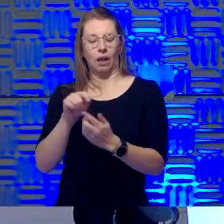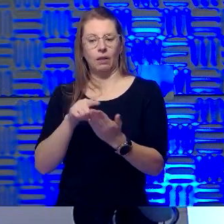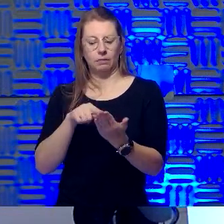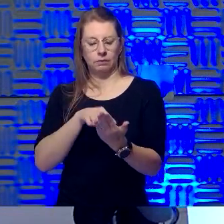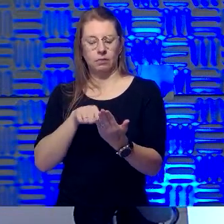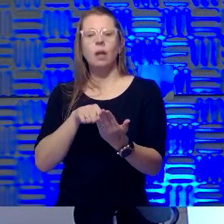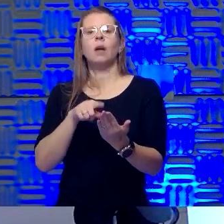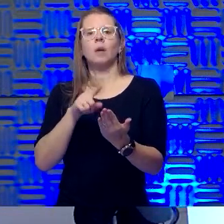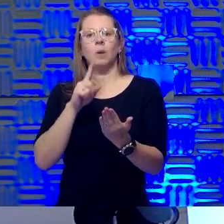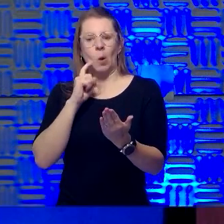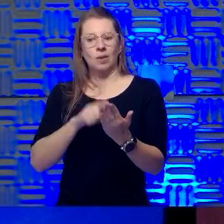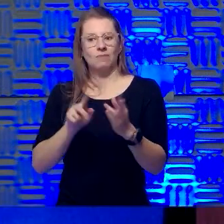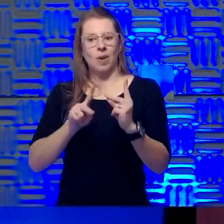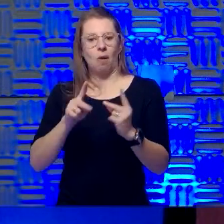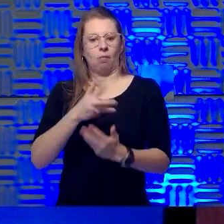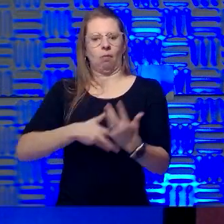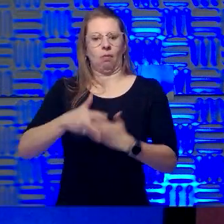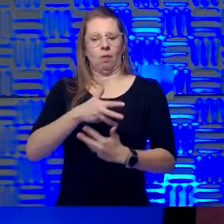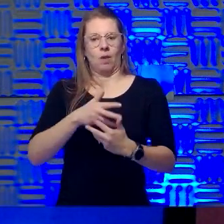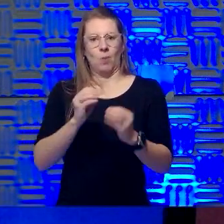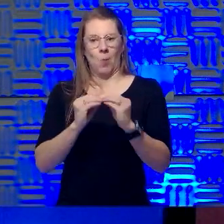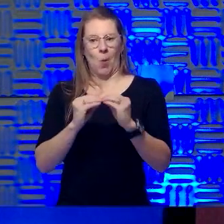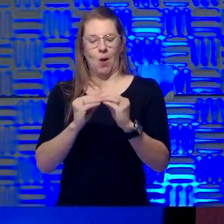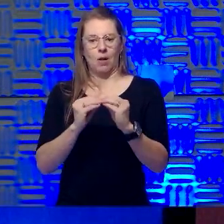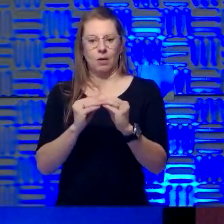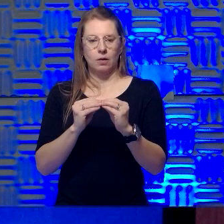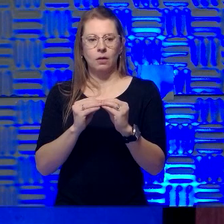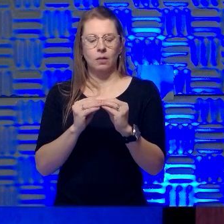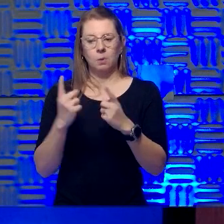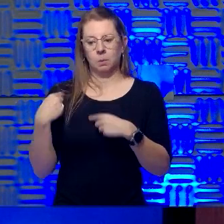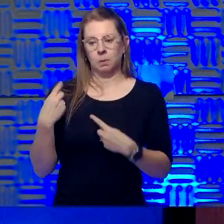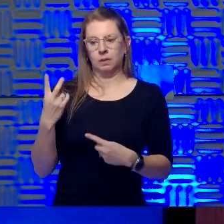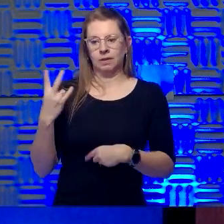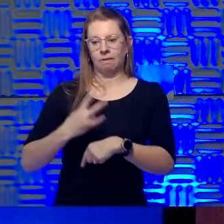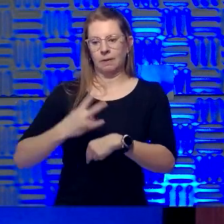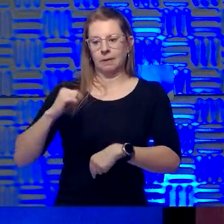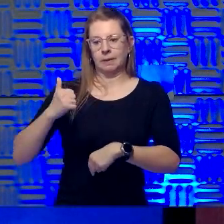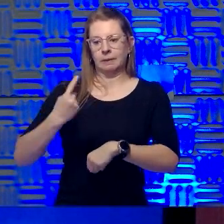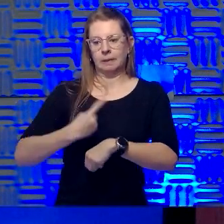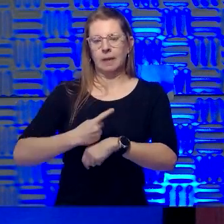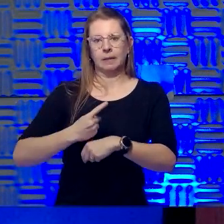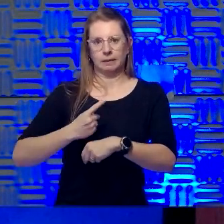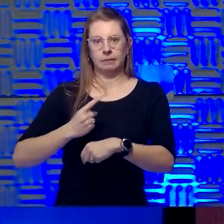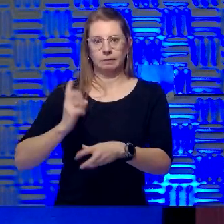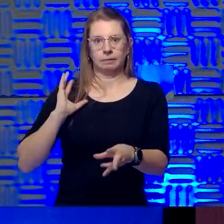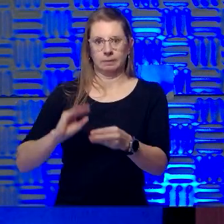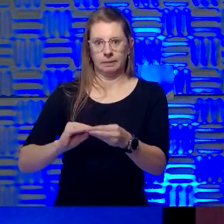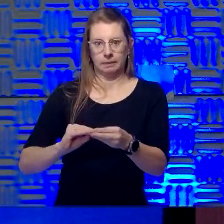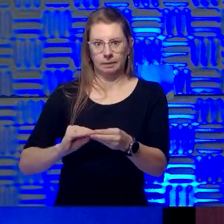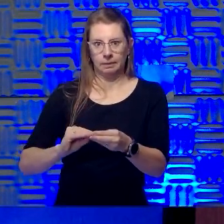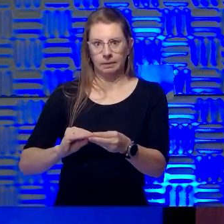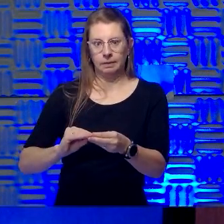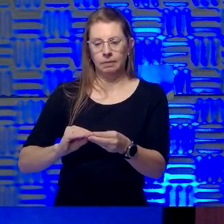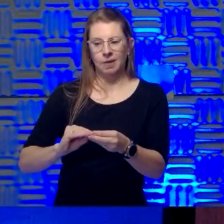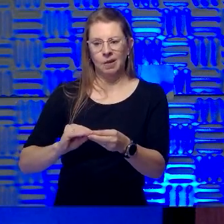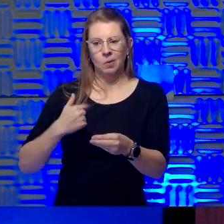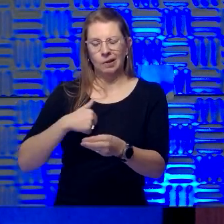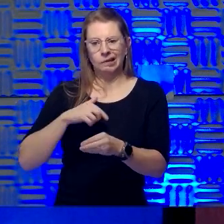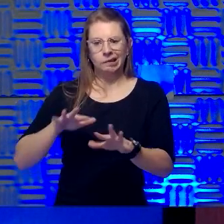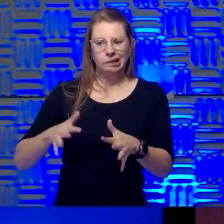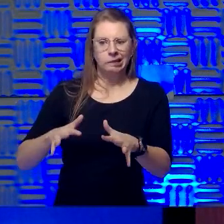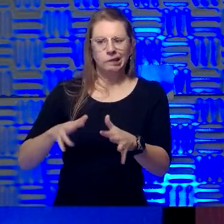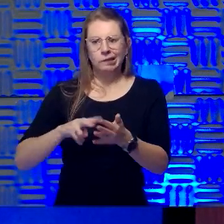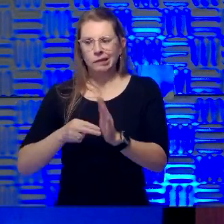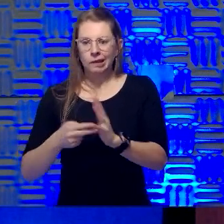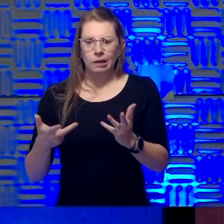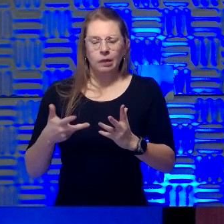congregating more and over the last 7 to 10 days. And so I think that we're a little nervous about what all this will mean.